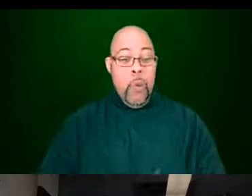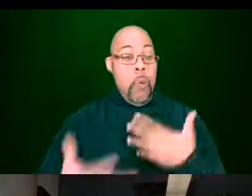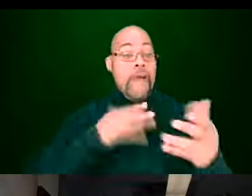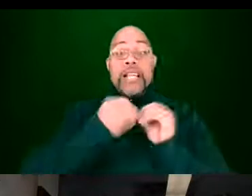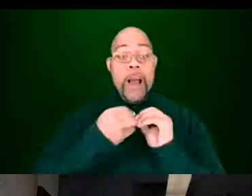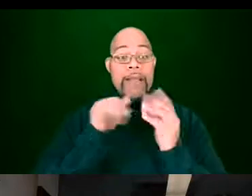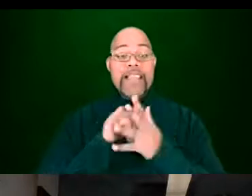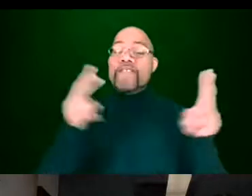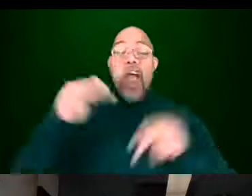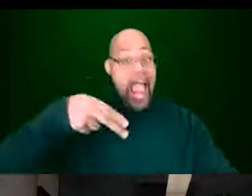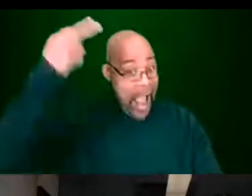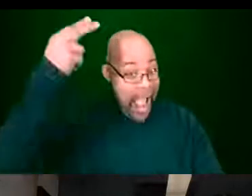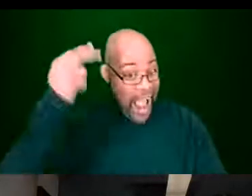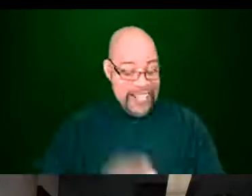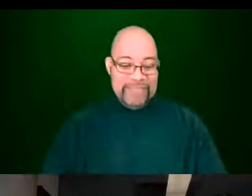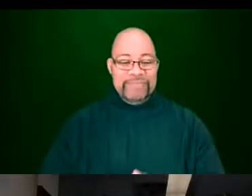is, it's very high.